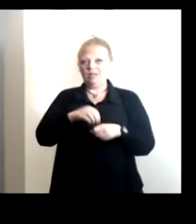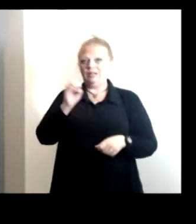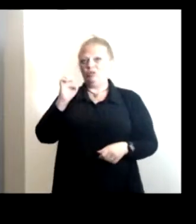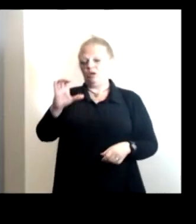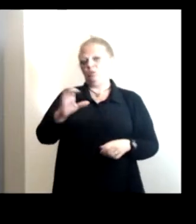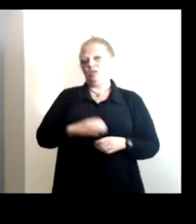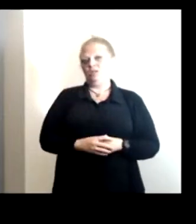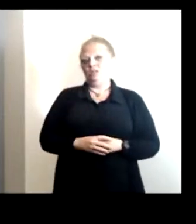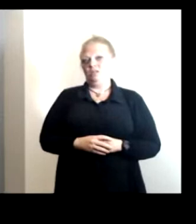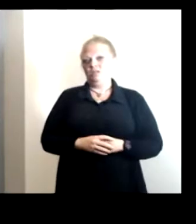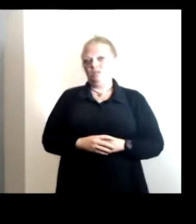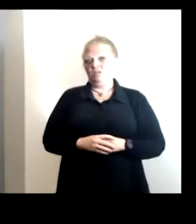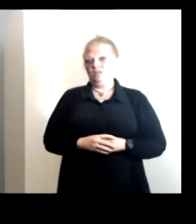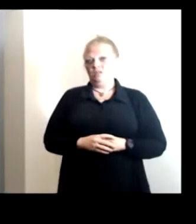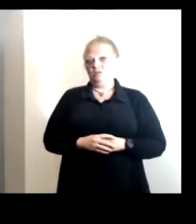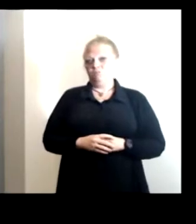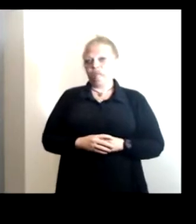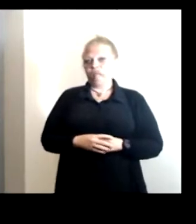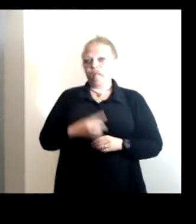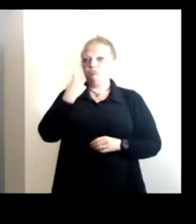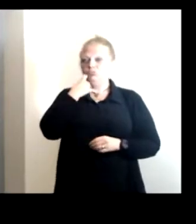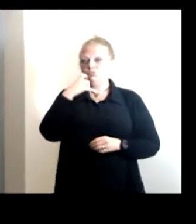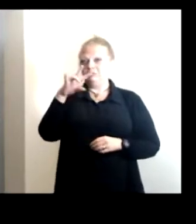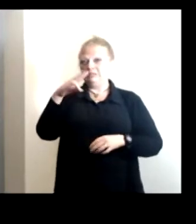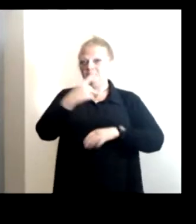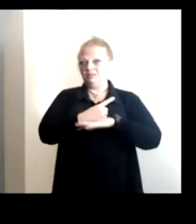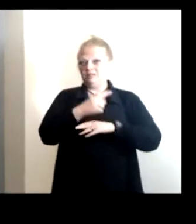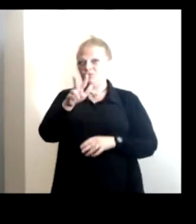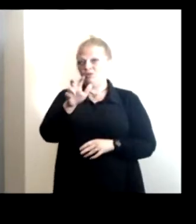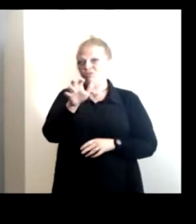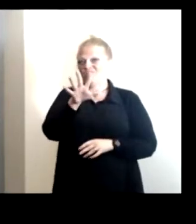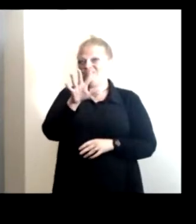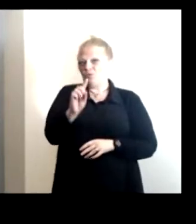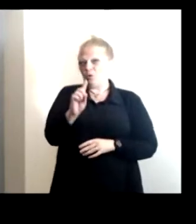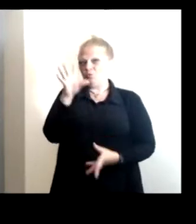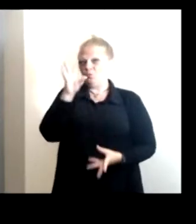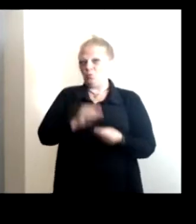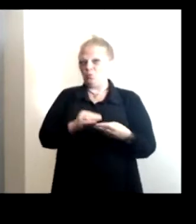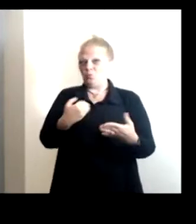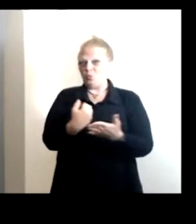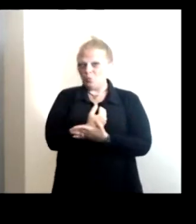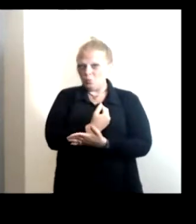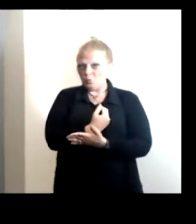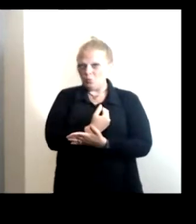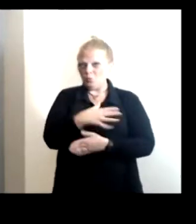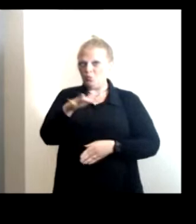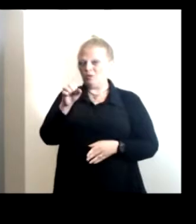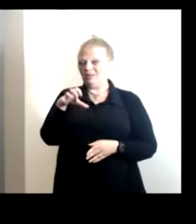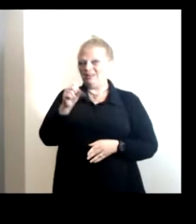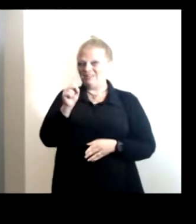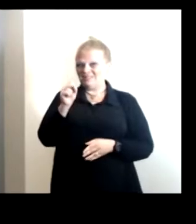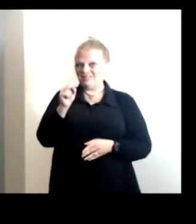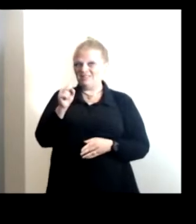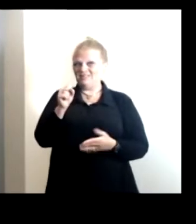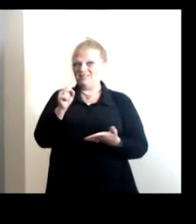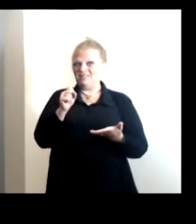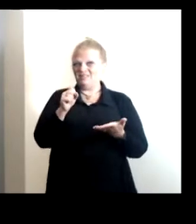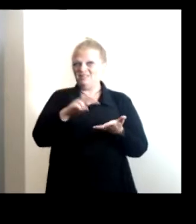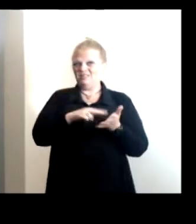County. In the last 7 days, we've had 351 total new cases, which comes out